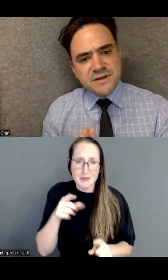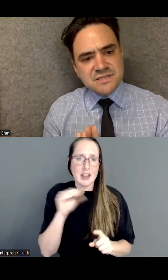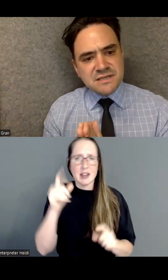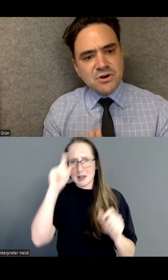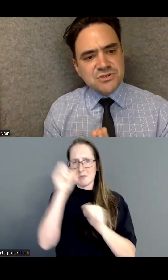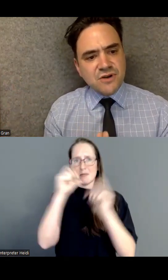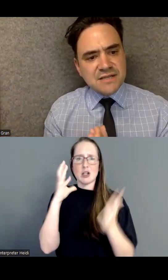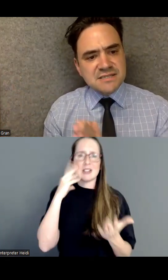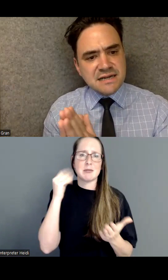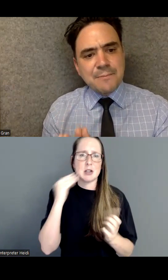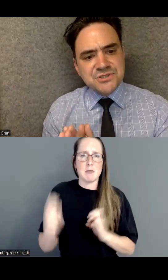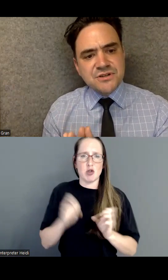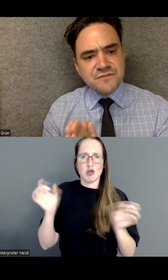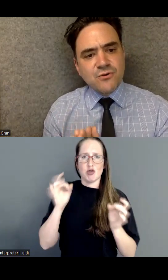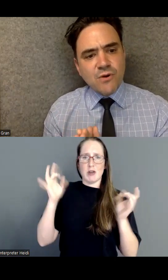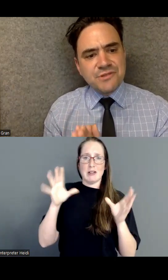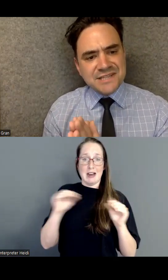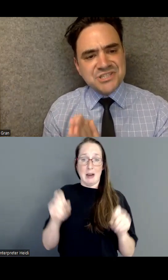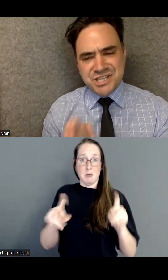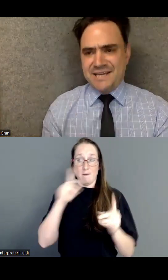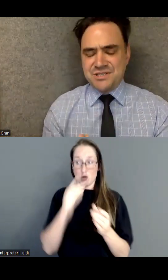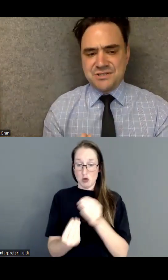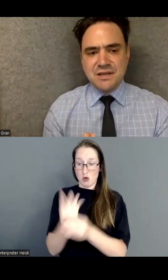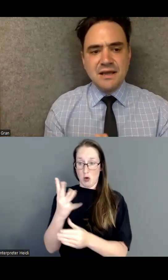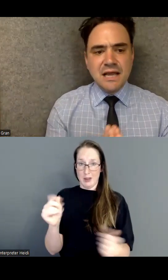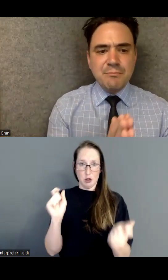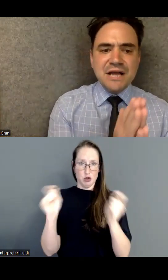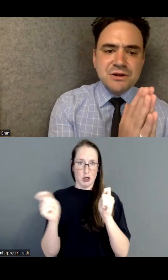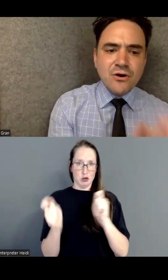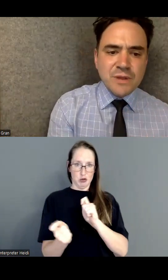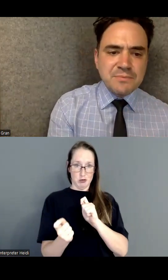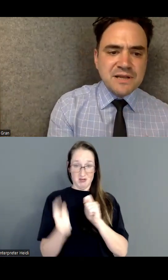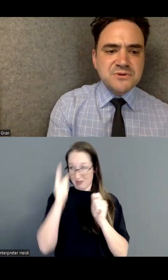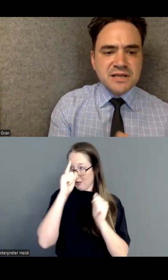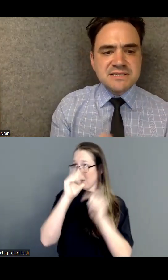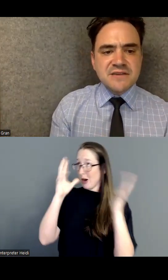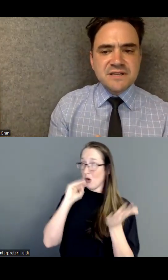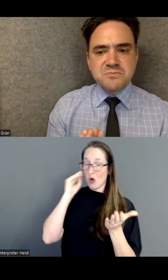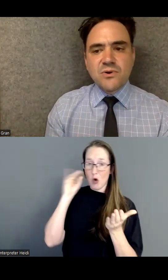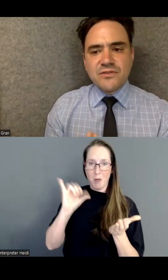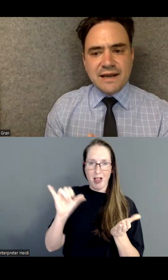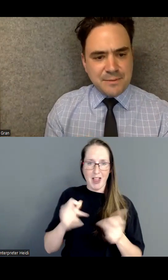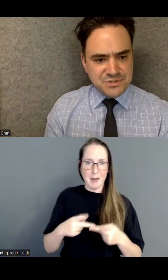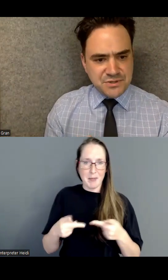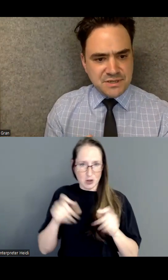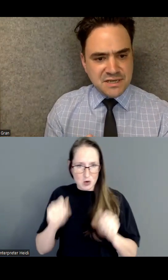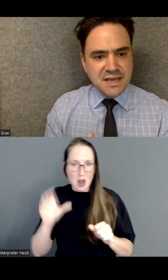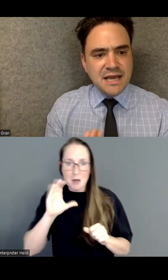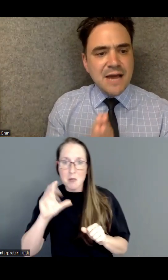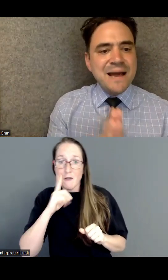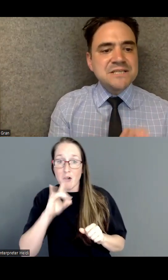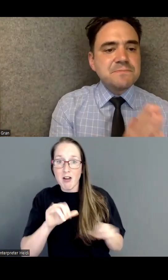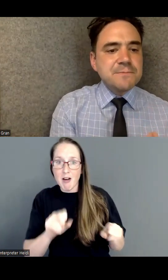Imagine experiencing emotional crisis as an opportunity for growth and change. Imagine a home-like place where you can safely explore that